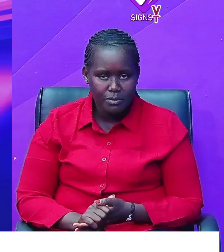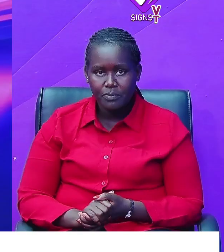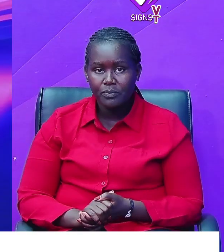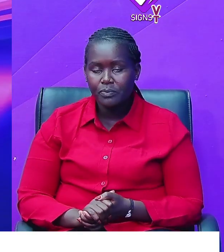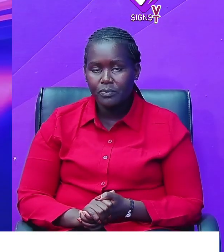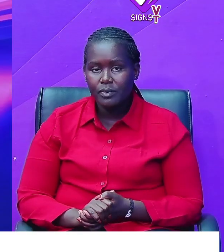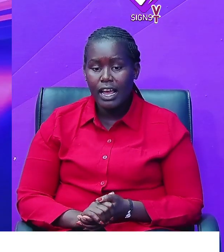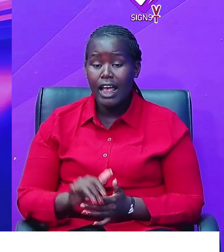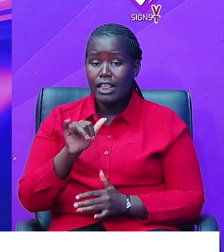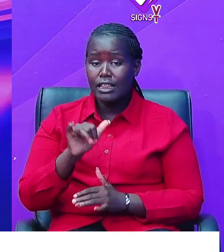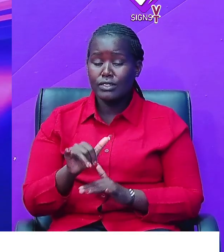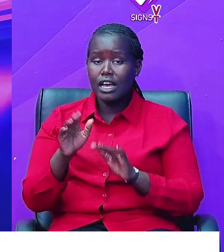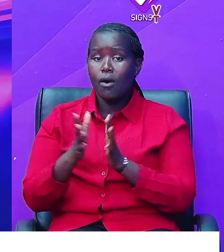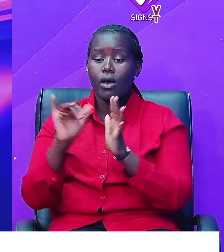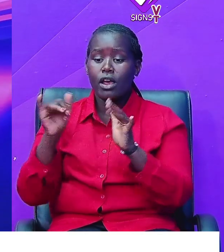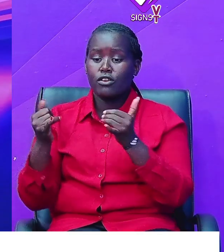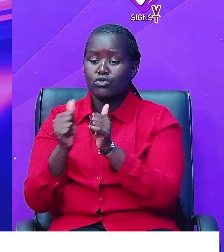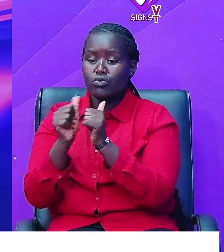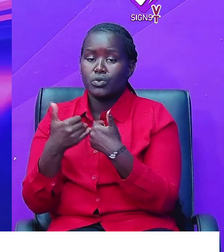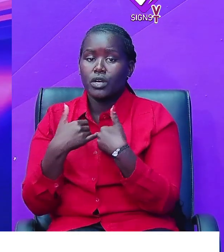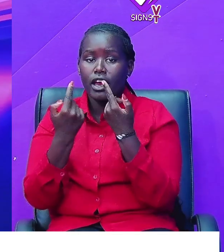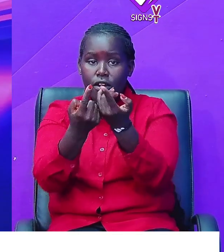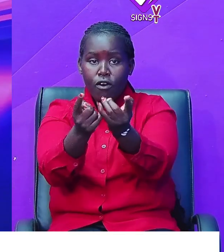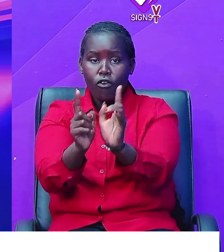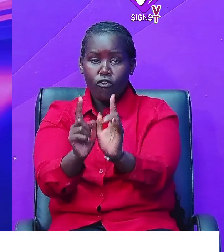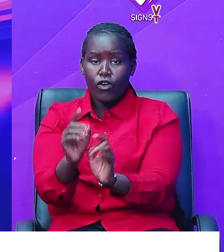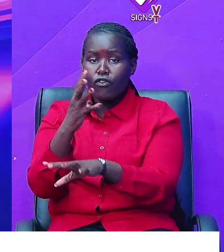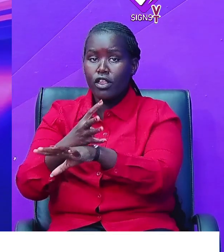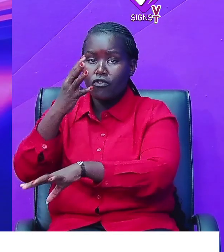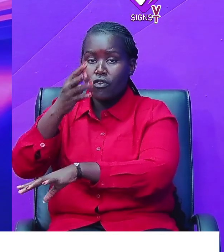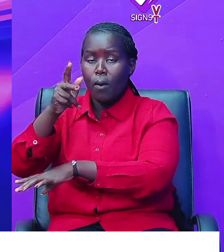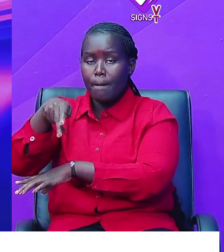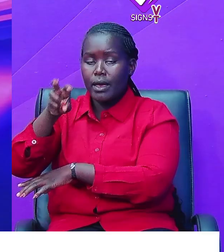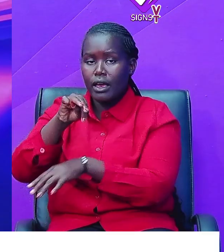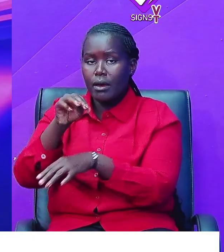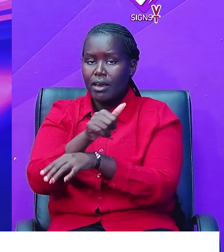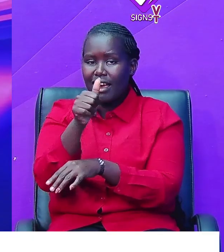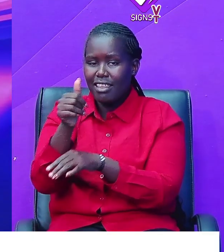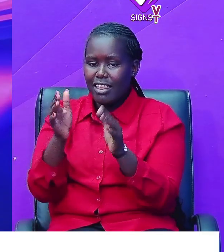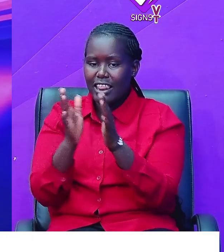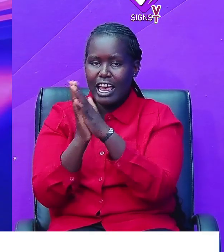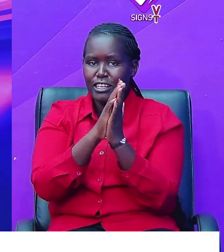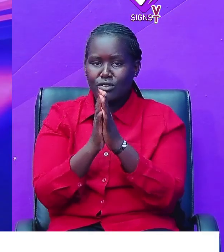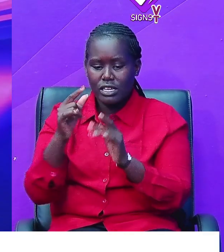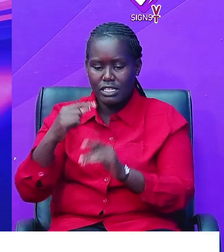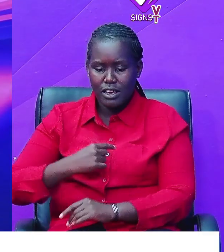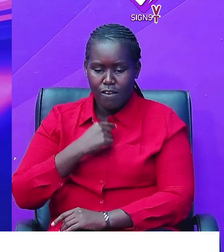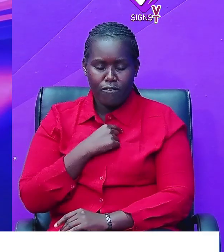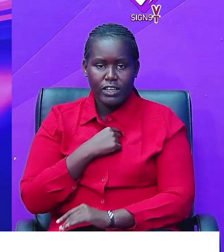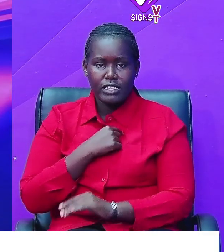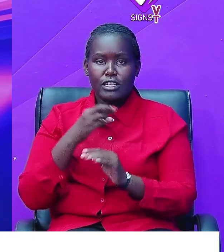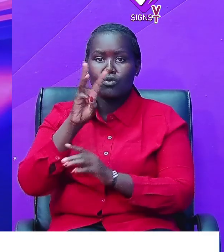Well, those are the updates that we had for you for the 4 p.m. news. For these and other stories, visit our